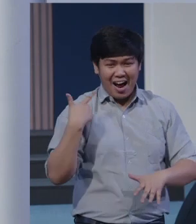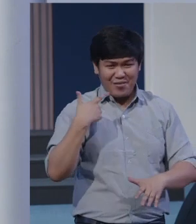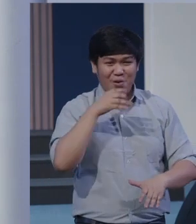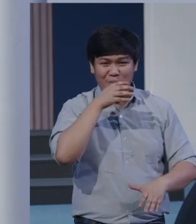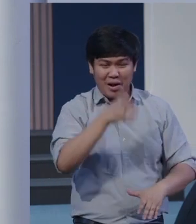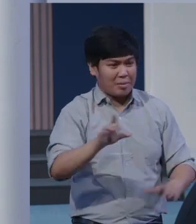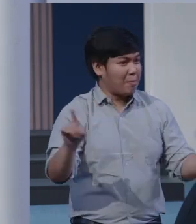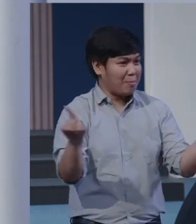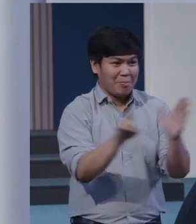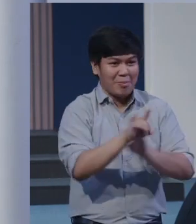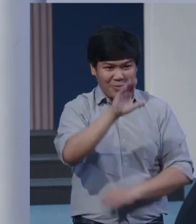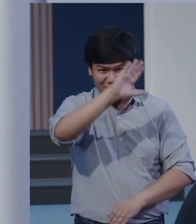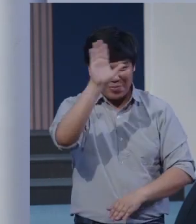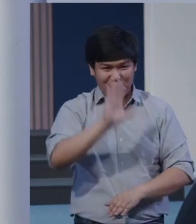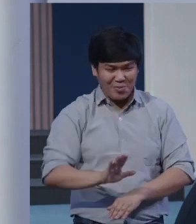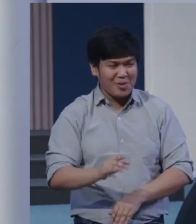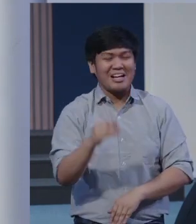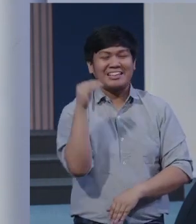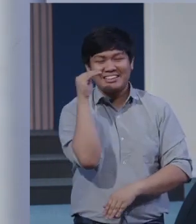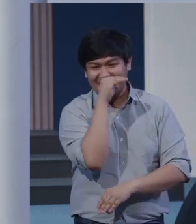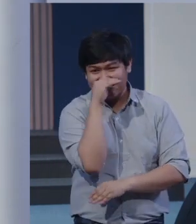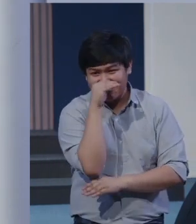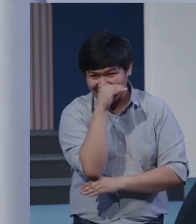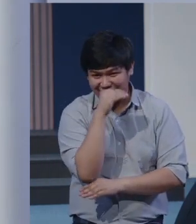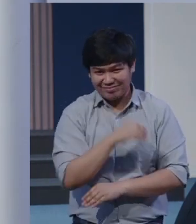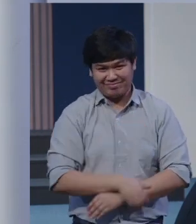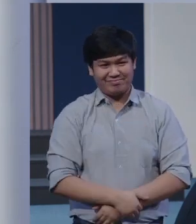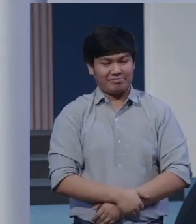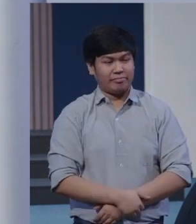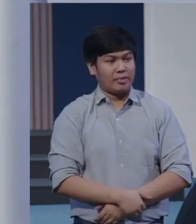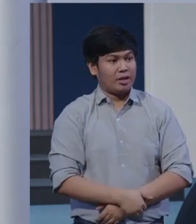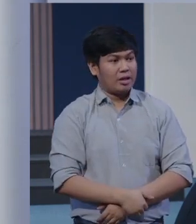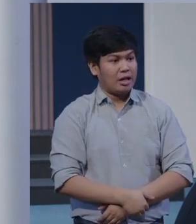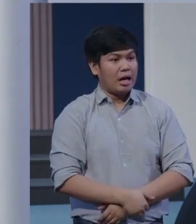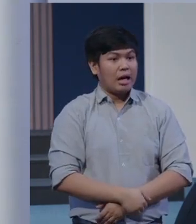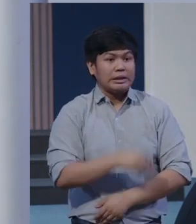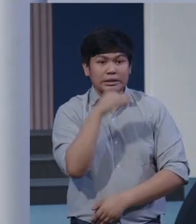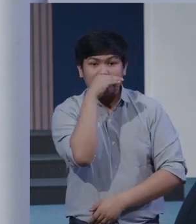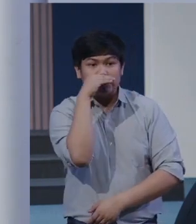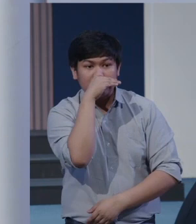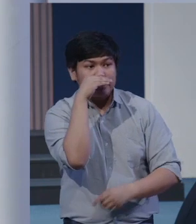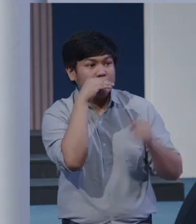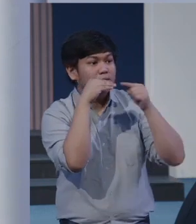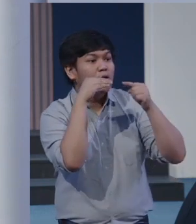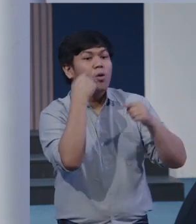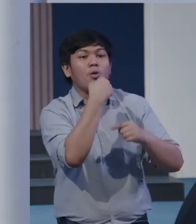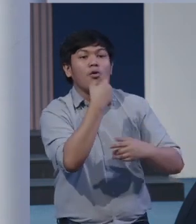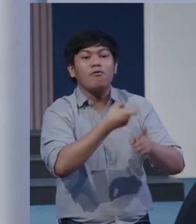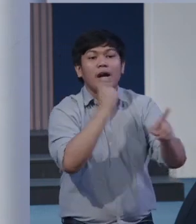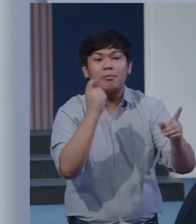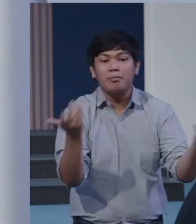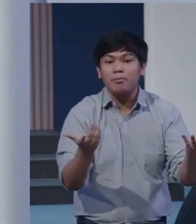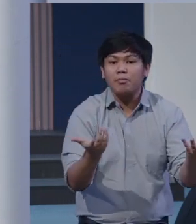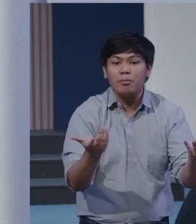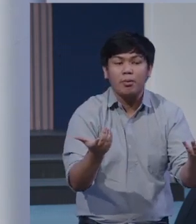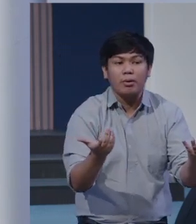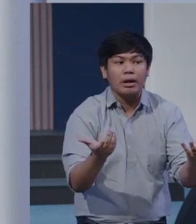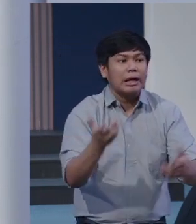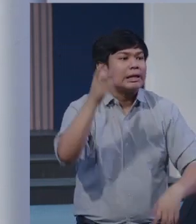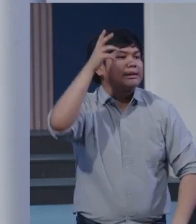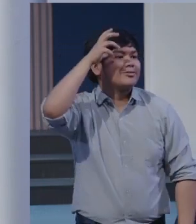Alam niyo ba na ang pagsisinungaling ay gawain ng diyablo at ng mga anak ng